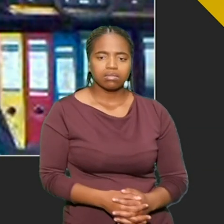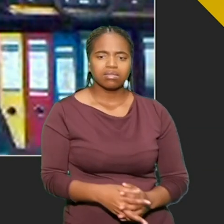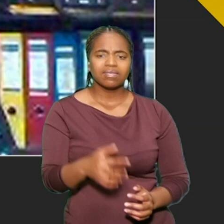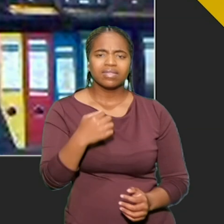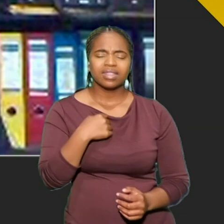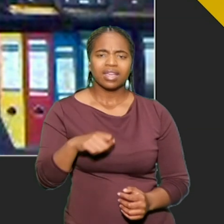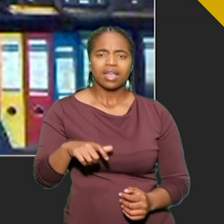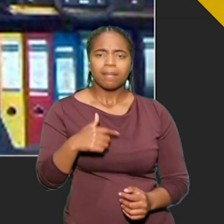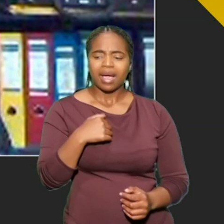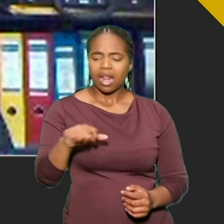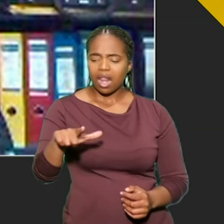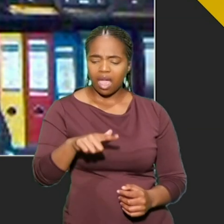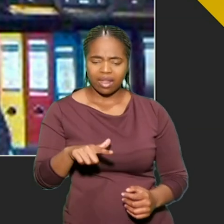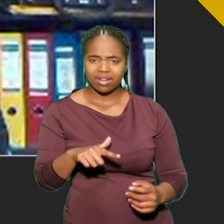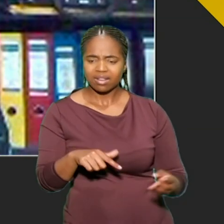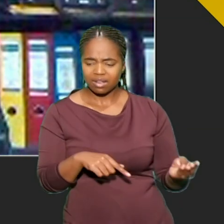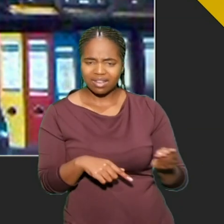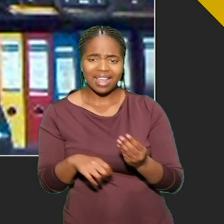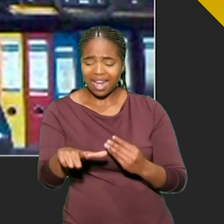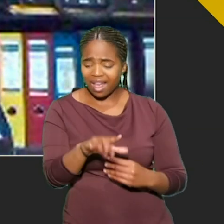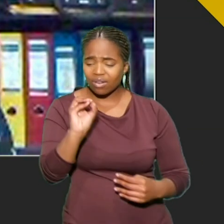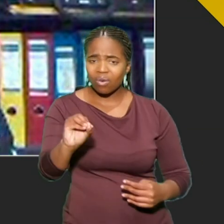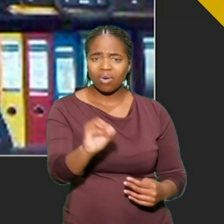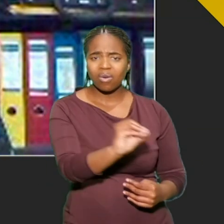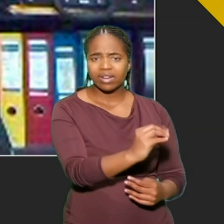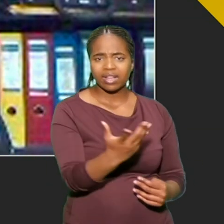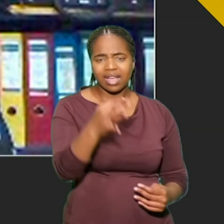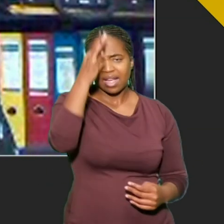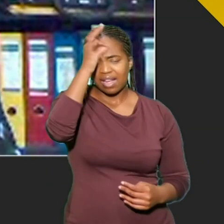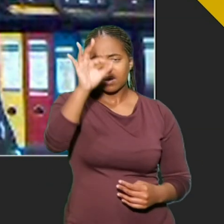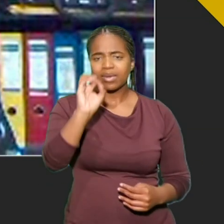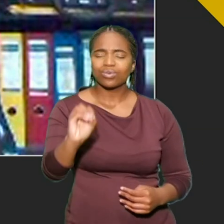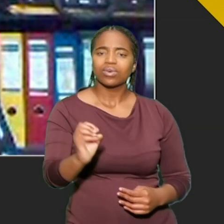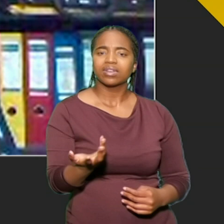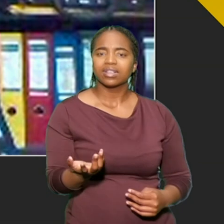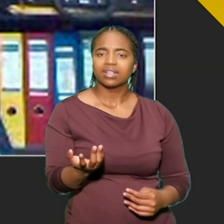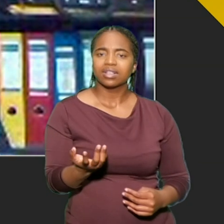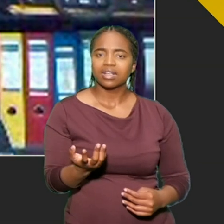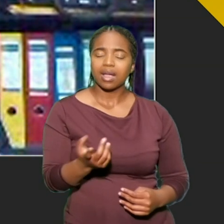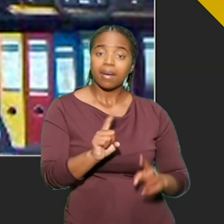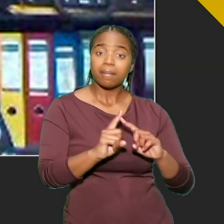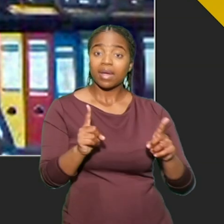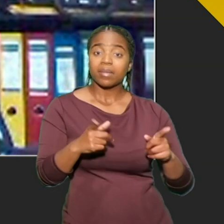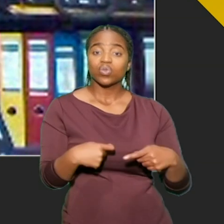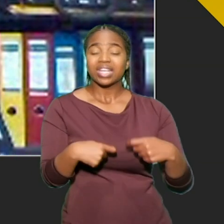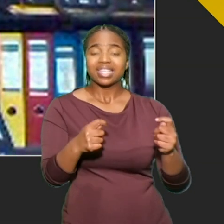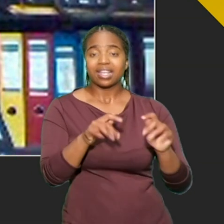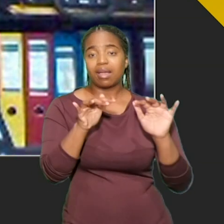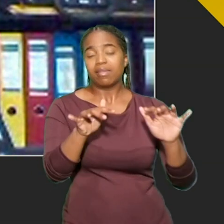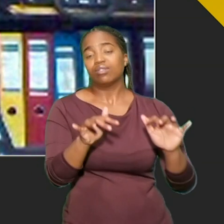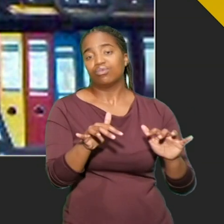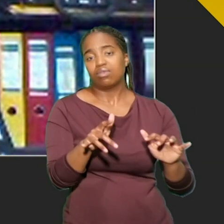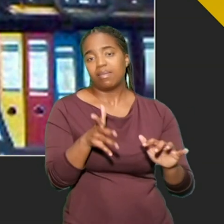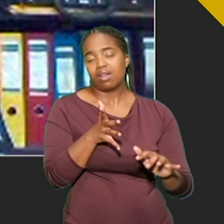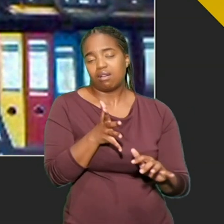away from people and stuff, but we've got land that the state owns, which it wants to sell to the highest bidder. So